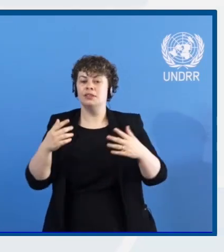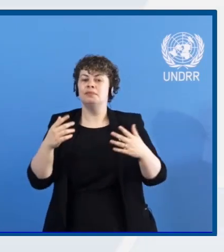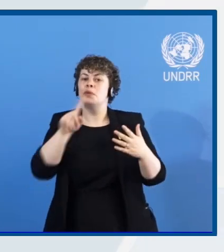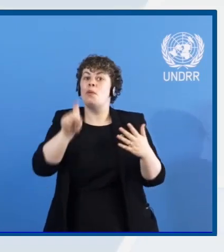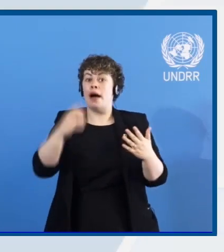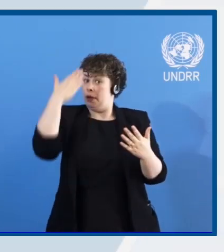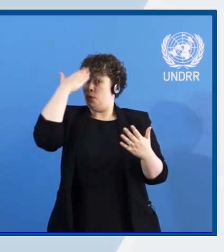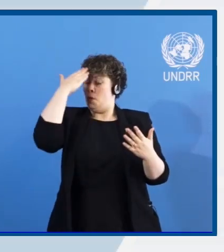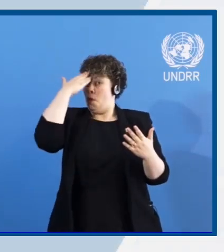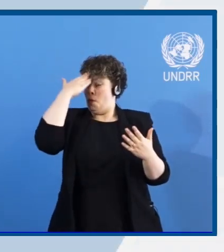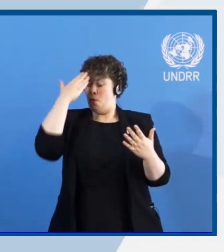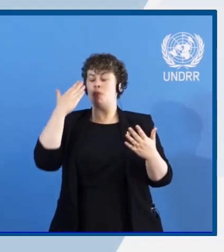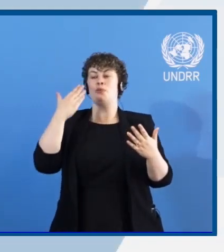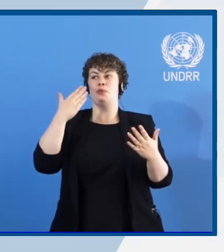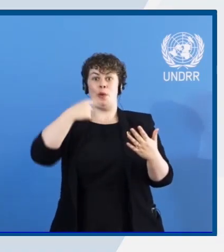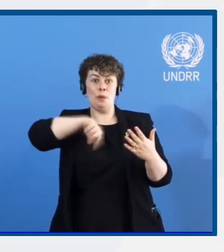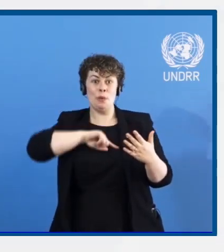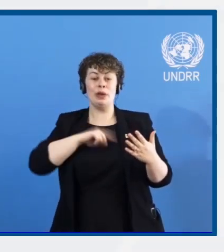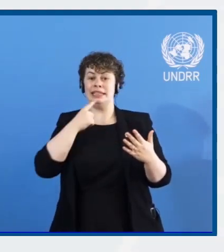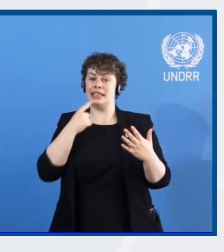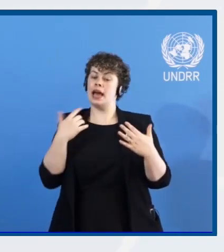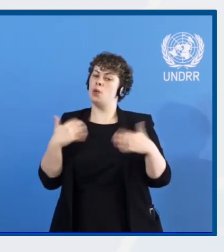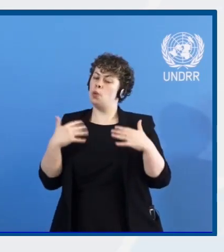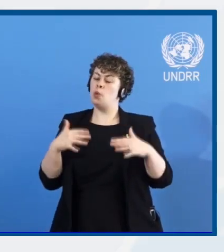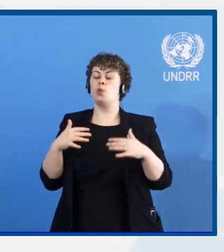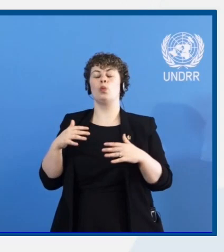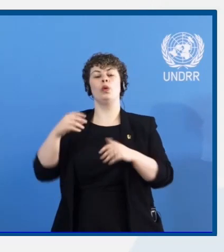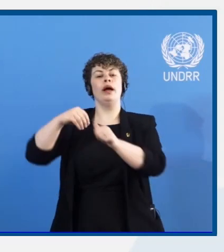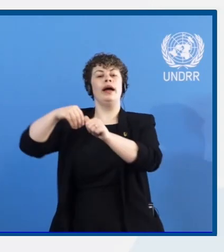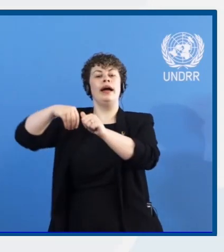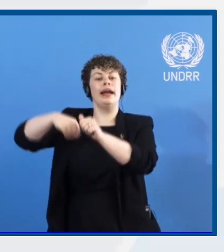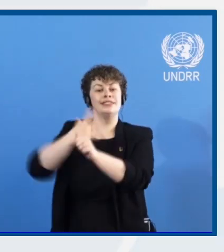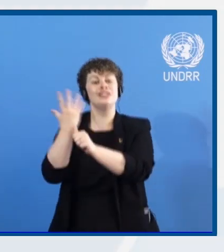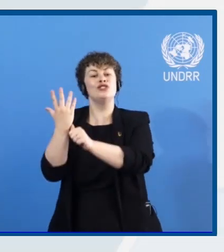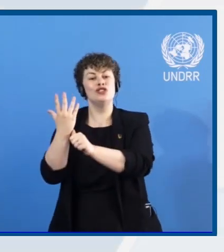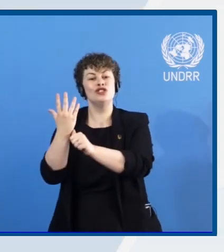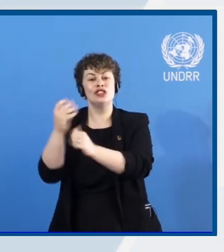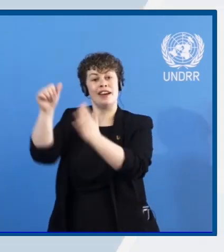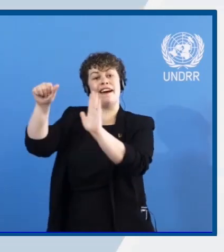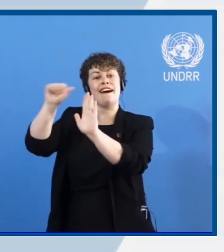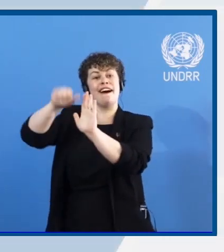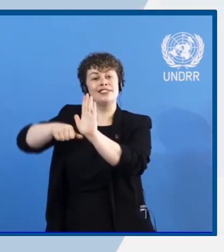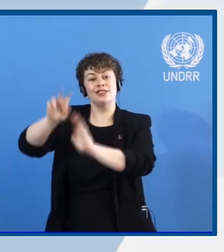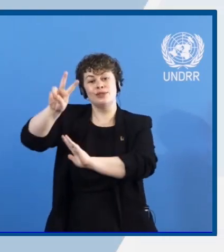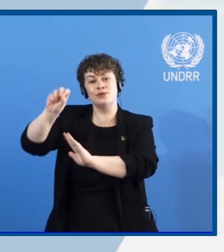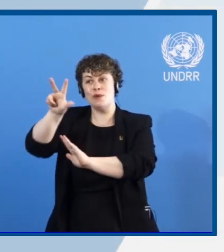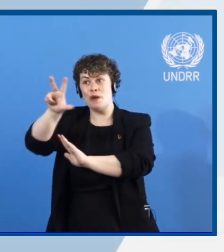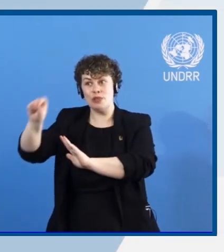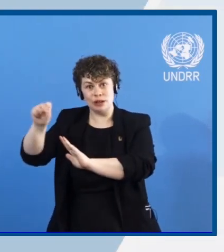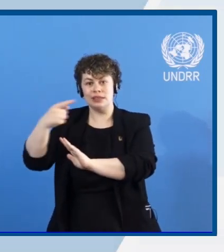cases, we say that Agenda 2030 and Paris Agreement are the two sides of the same